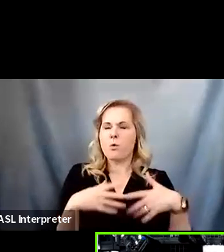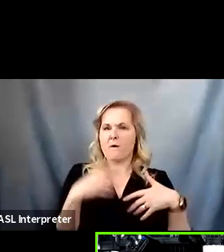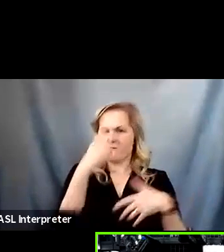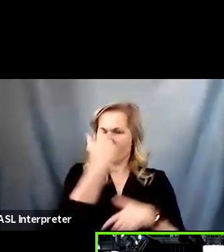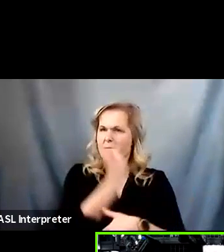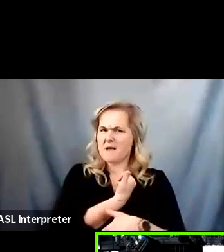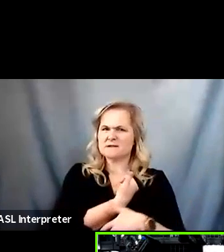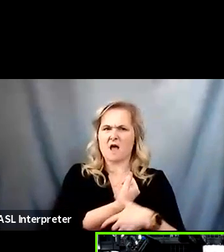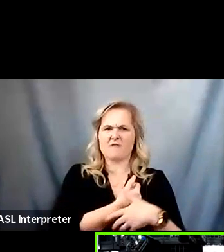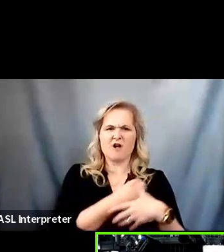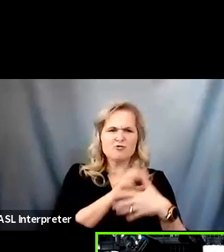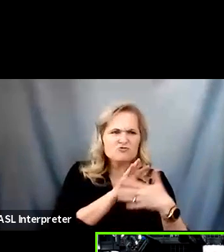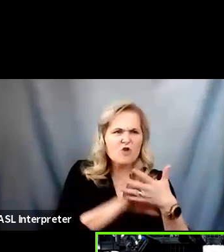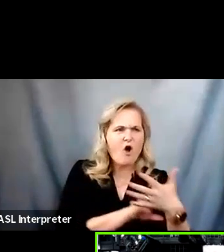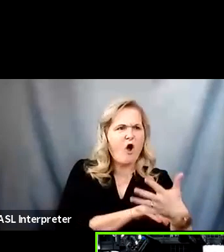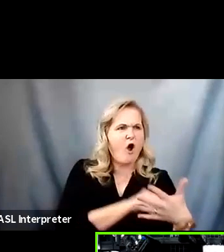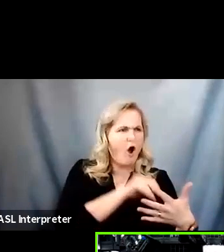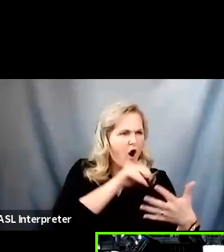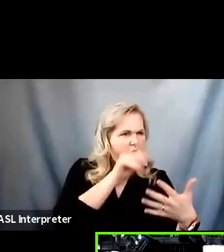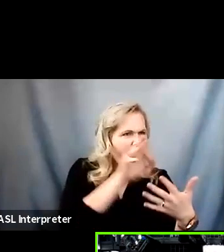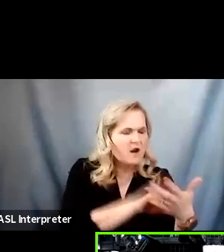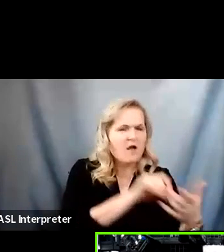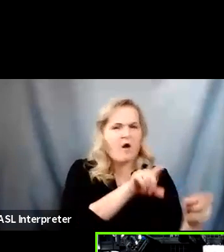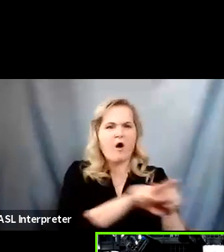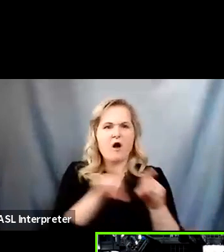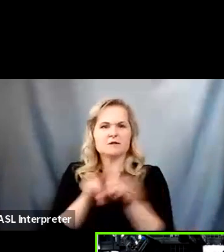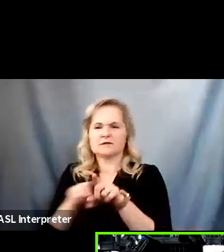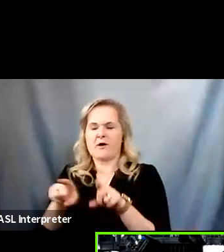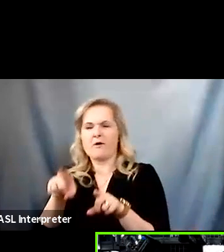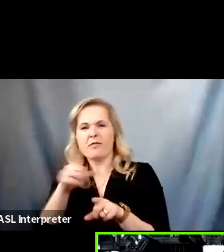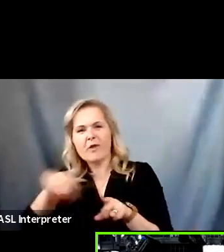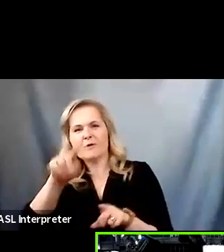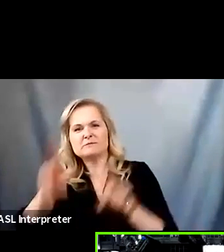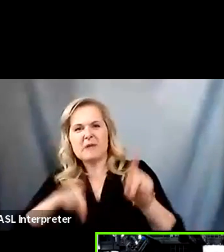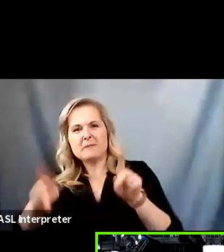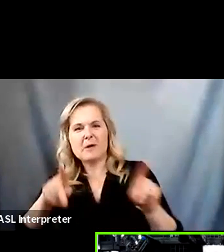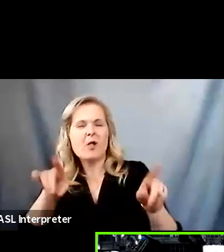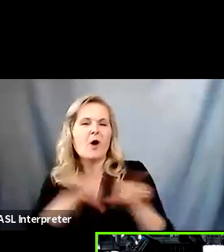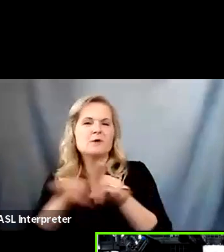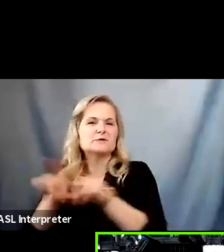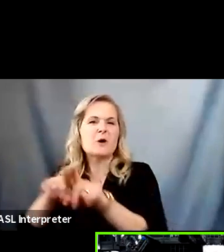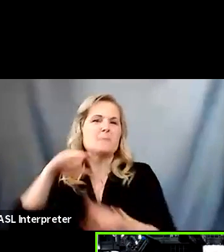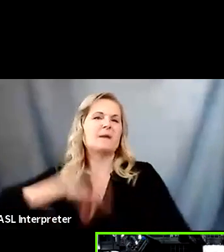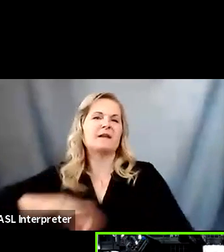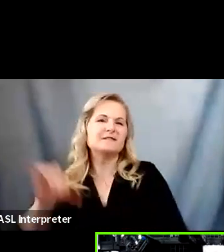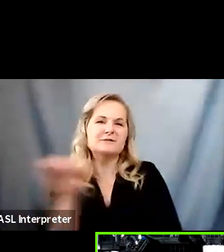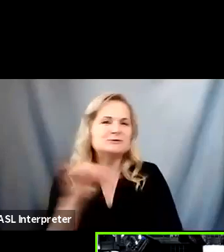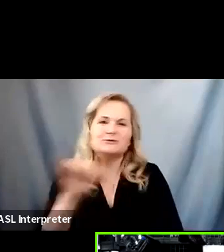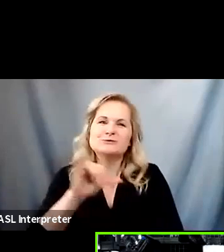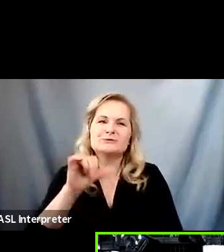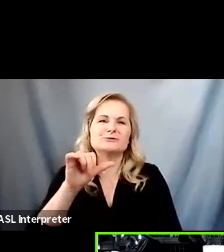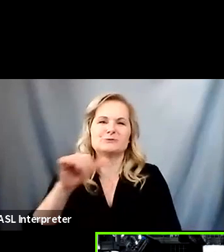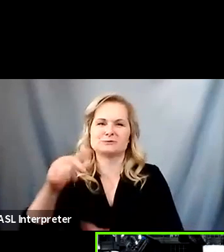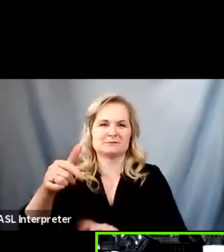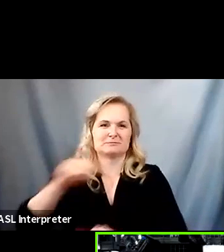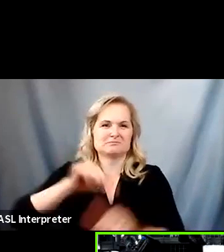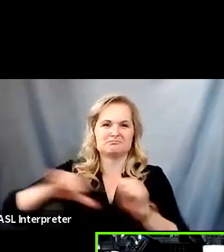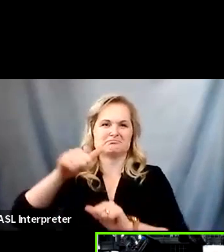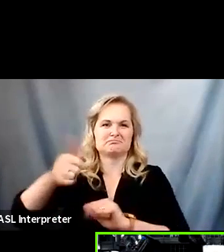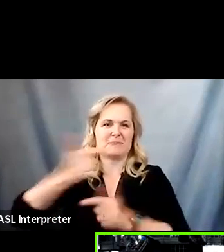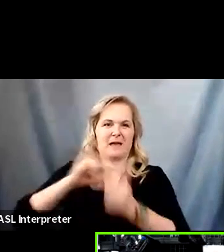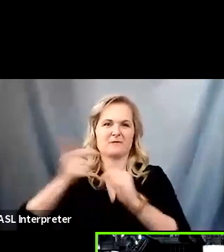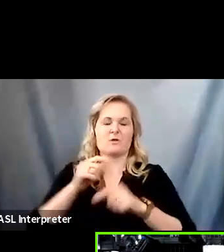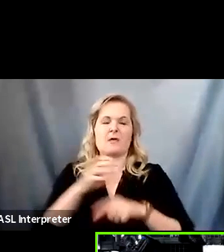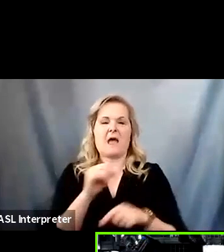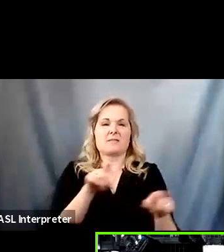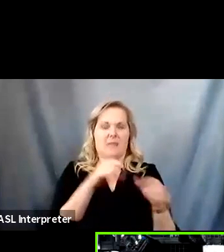me. And also folks have been getting good stuff out of them. So that's just been beautiful and gorgeous. And the last place I'm